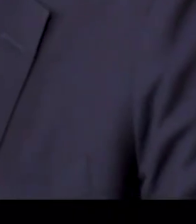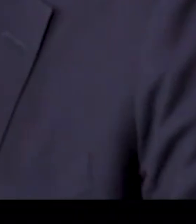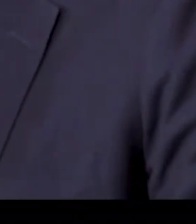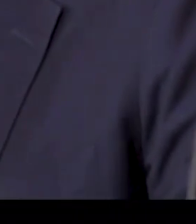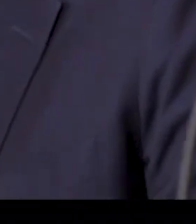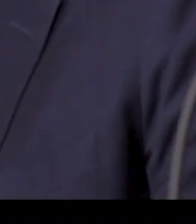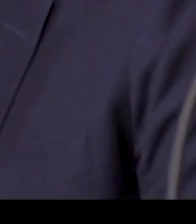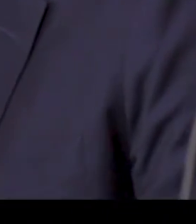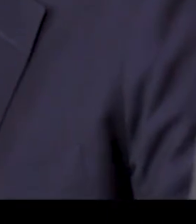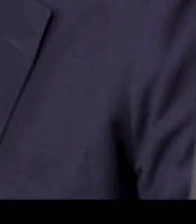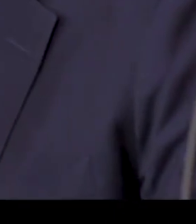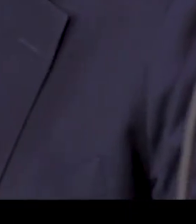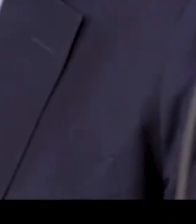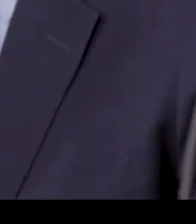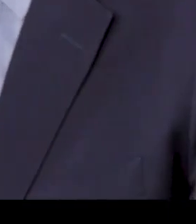tiriku ufa